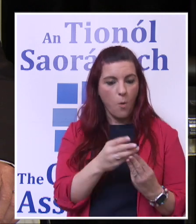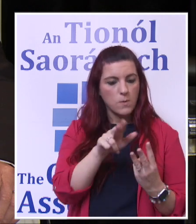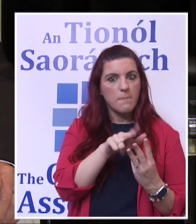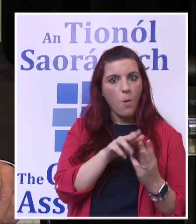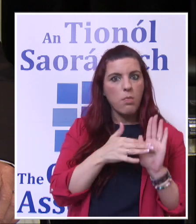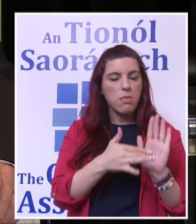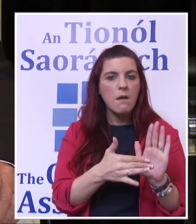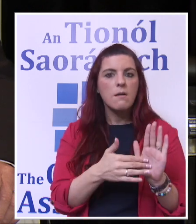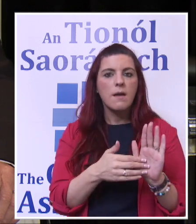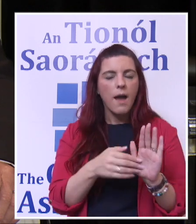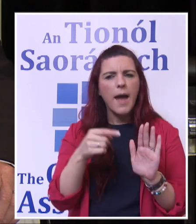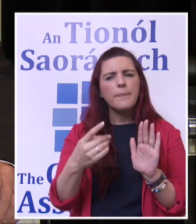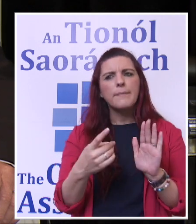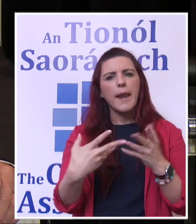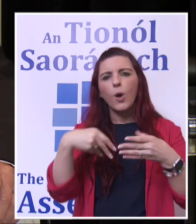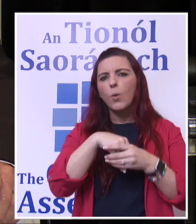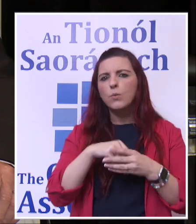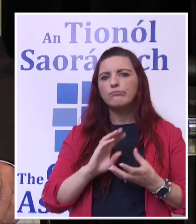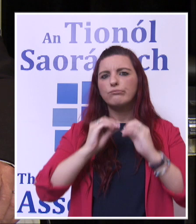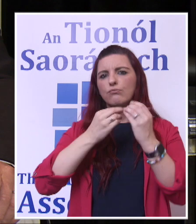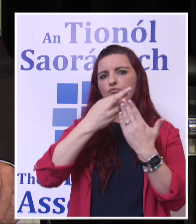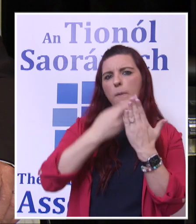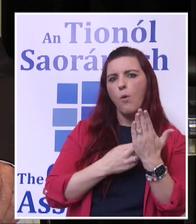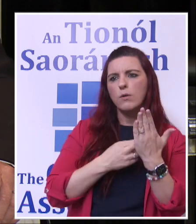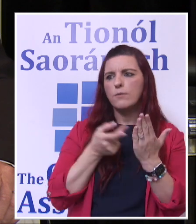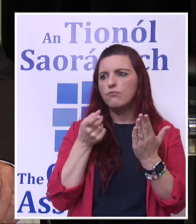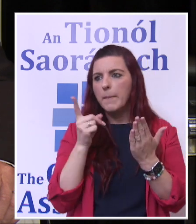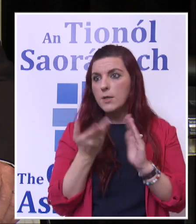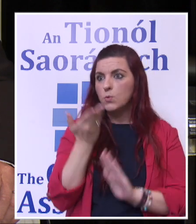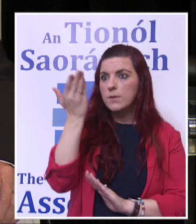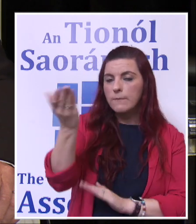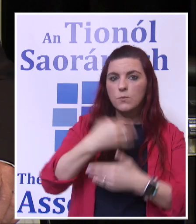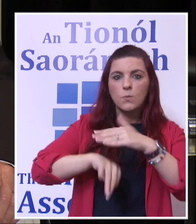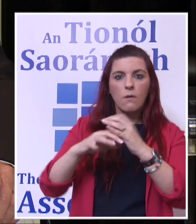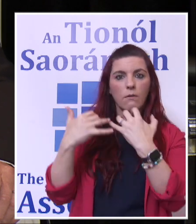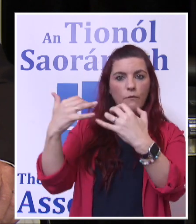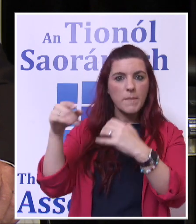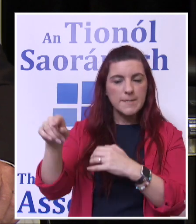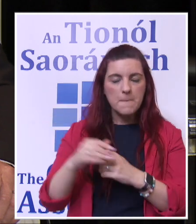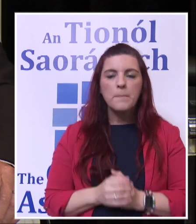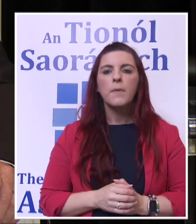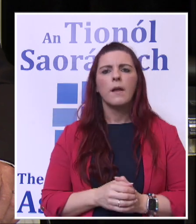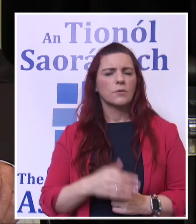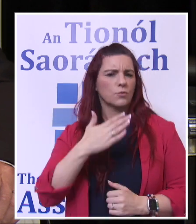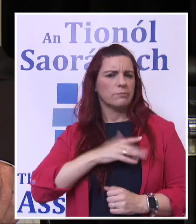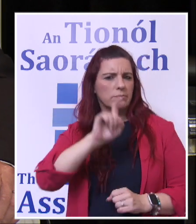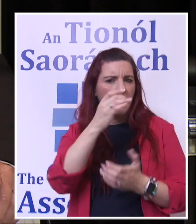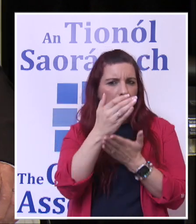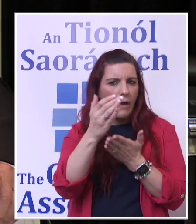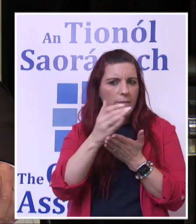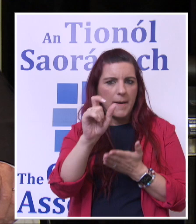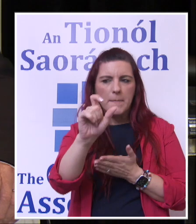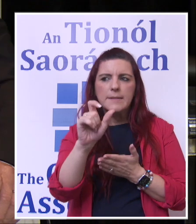and including making a report and recommendations to the House of the Oireachtas. So, just to bring some clarity, so in